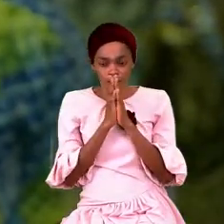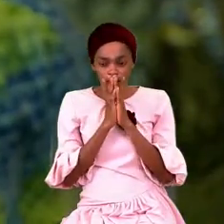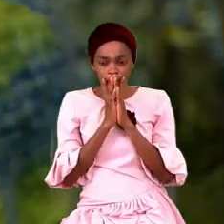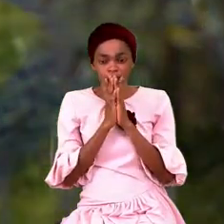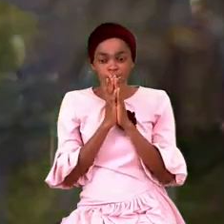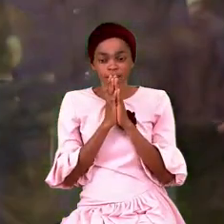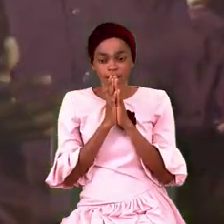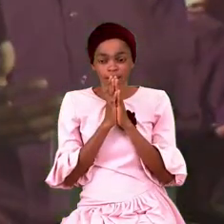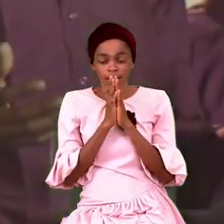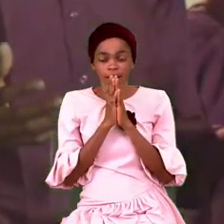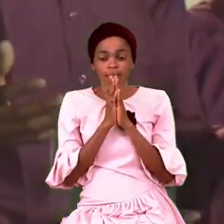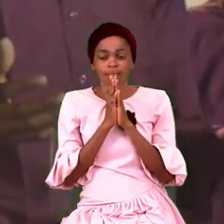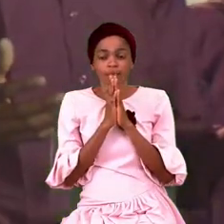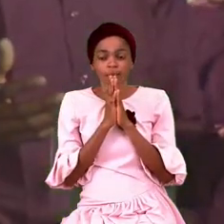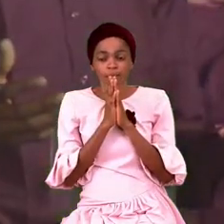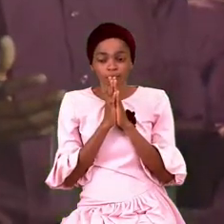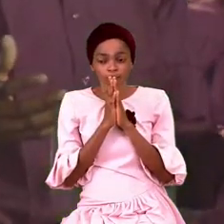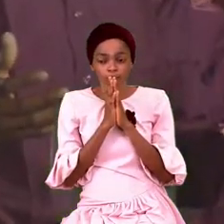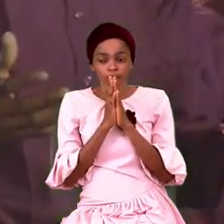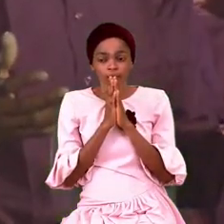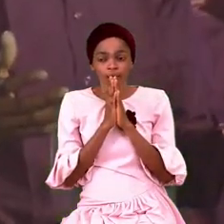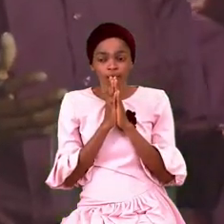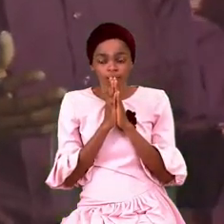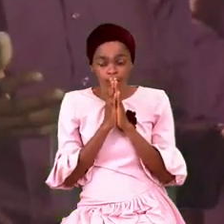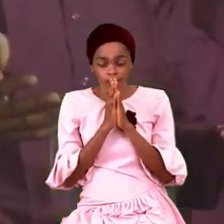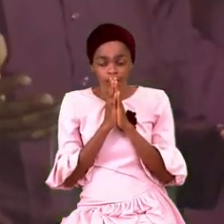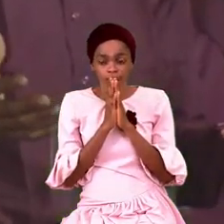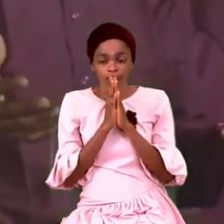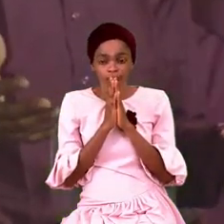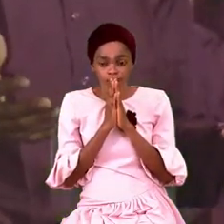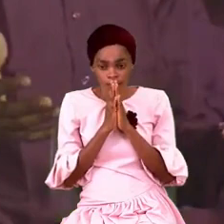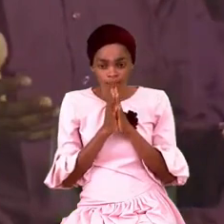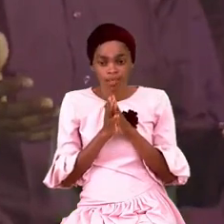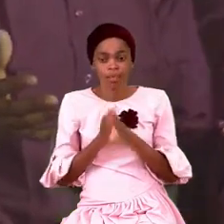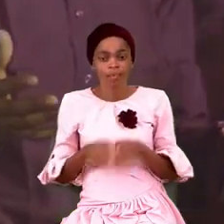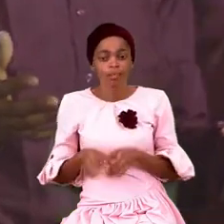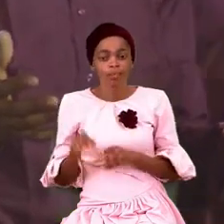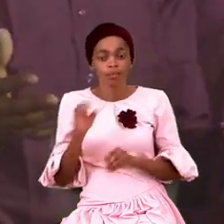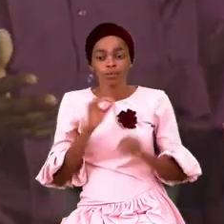Oh God, hear the cry of your people.